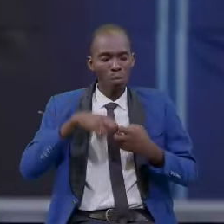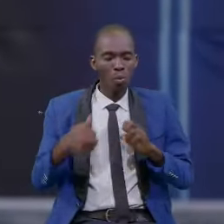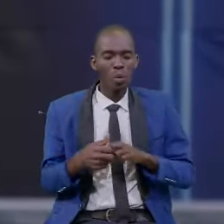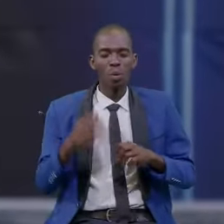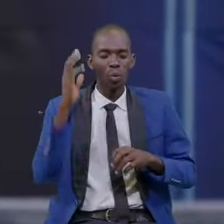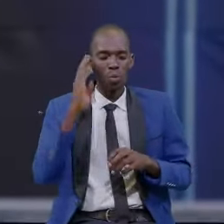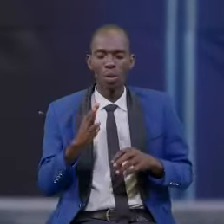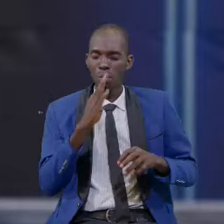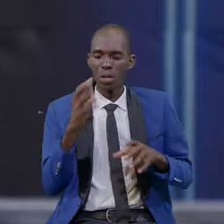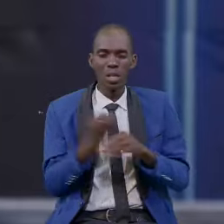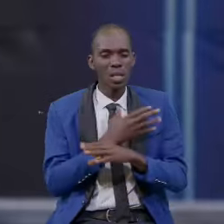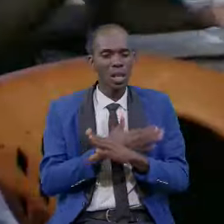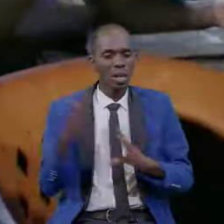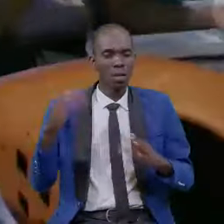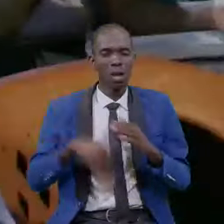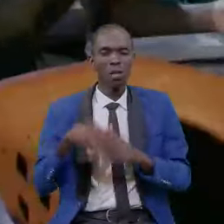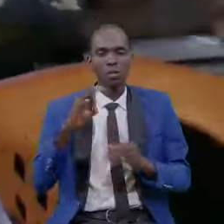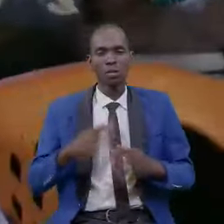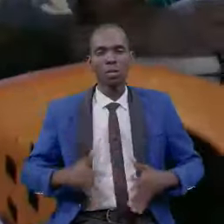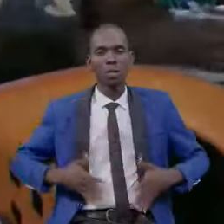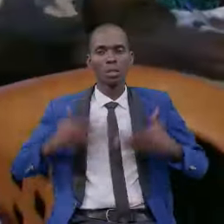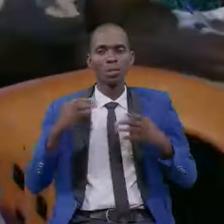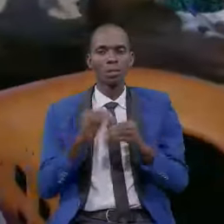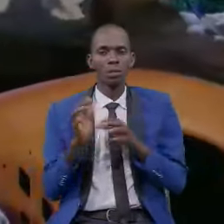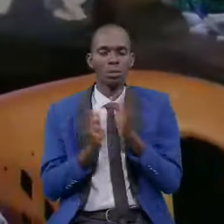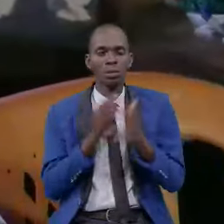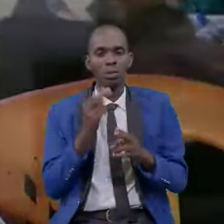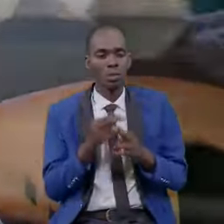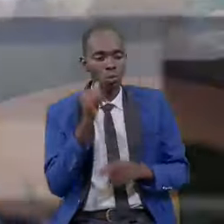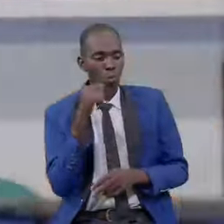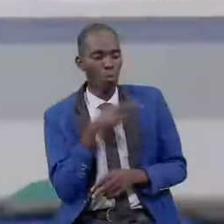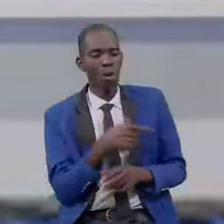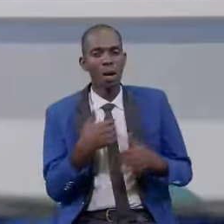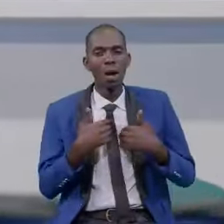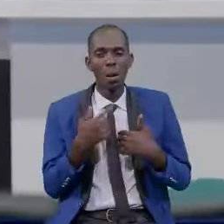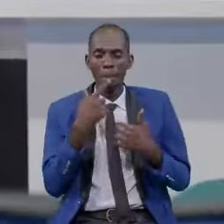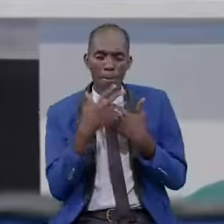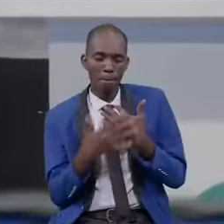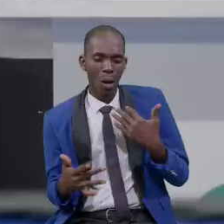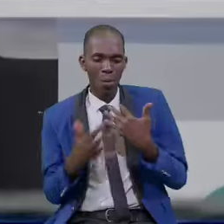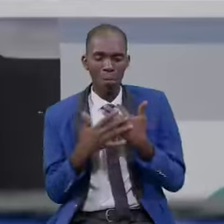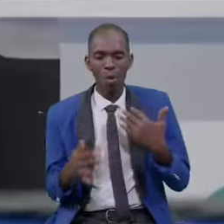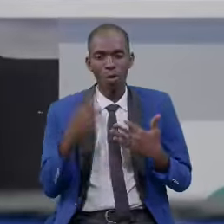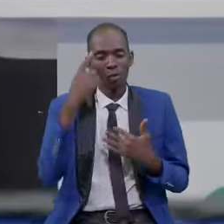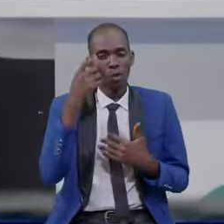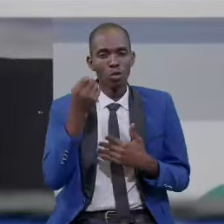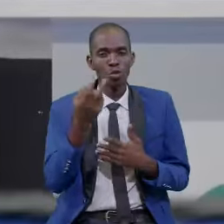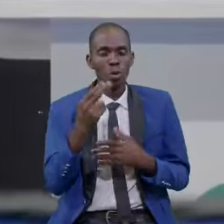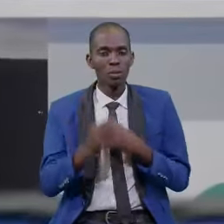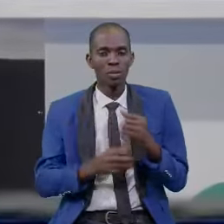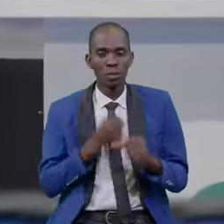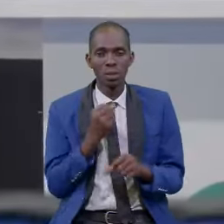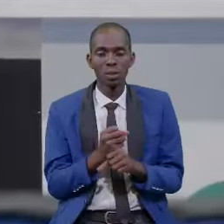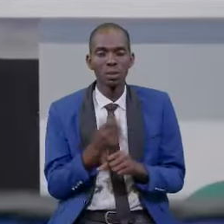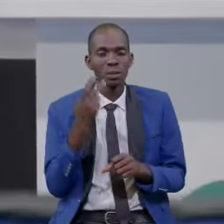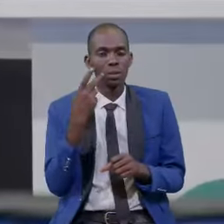in Jesus' name. She had the issue of blood for 12 years. Look at verse 26. In verse